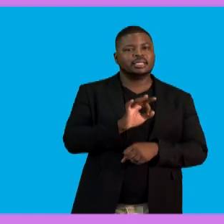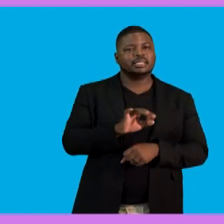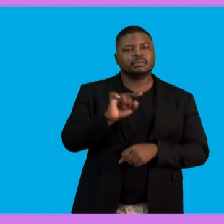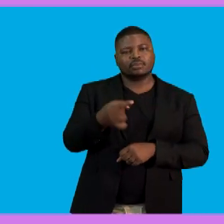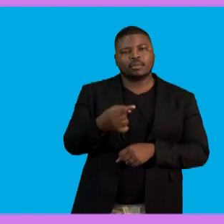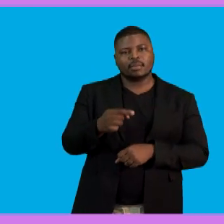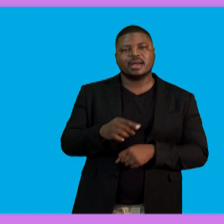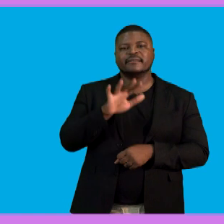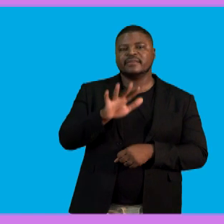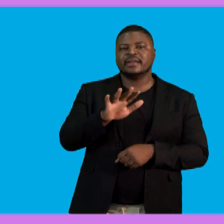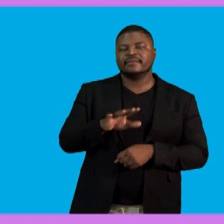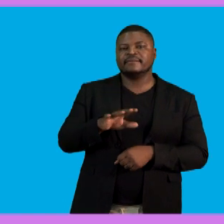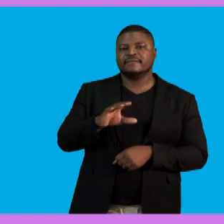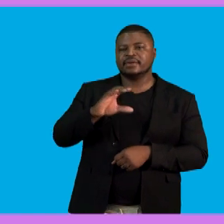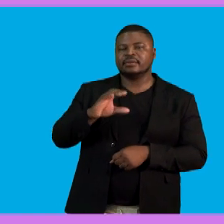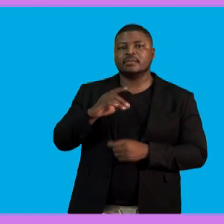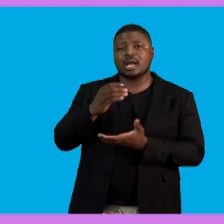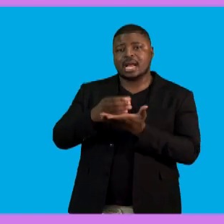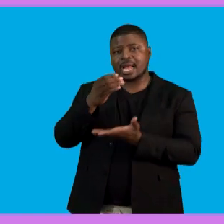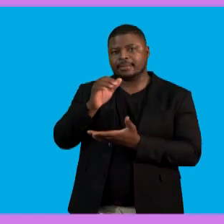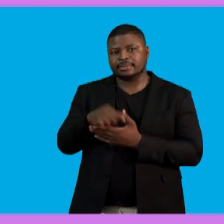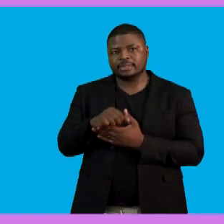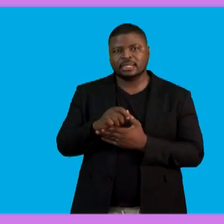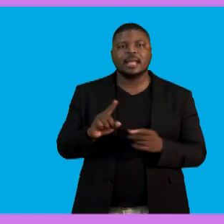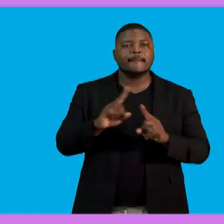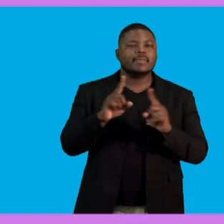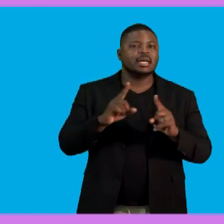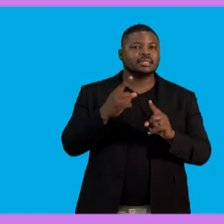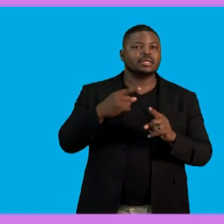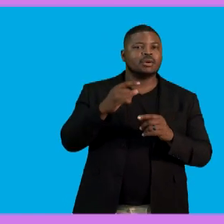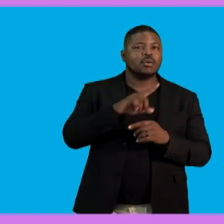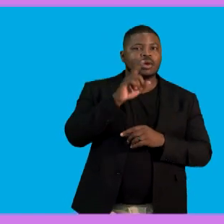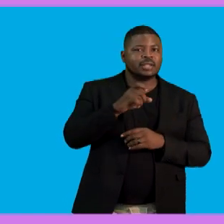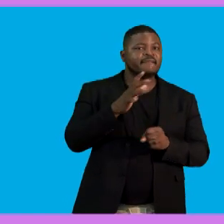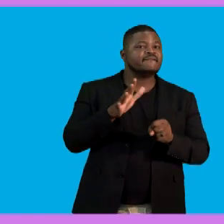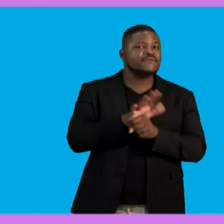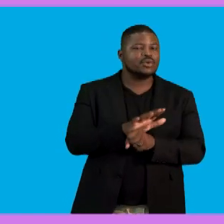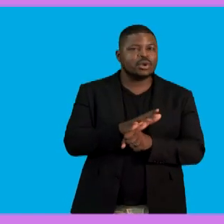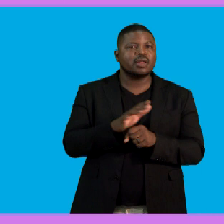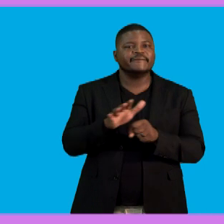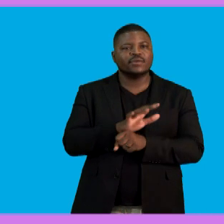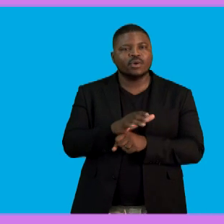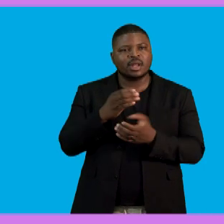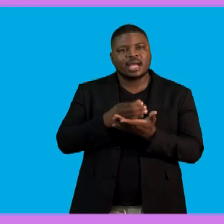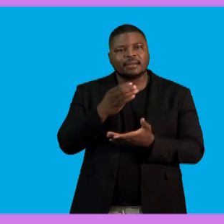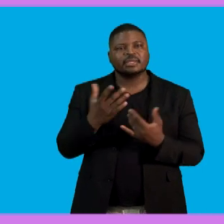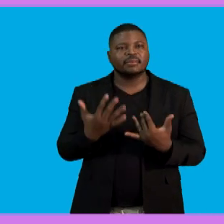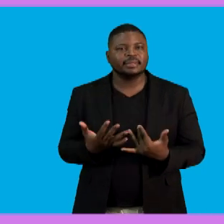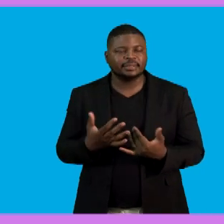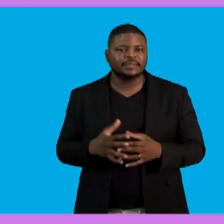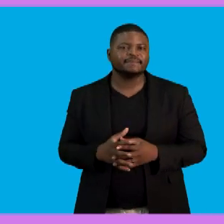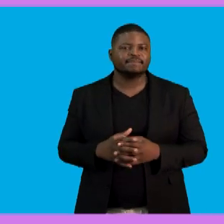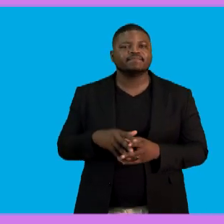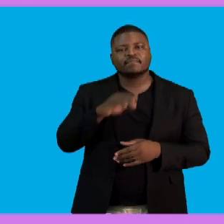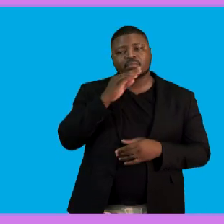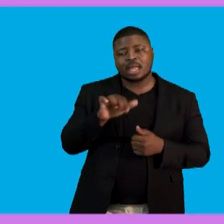13.5 cups. But the question required us to give the number of full cups. Now, if it's 13.5, it means the